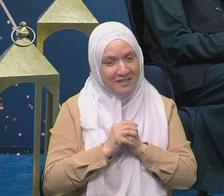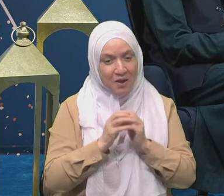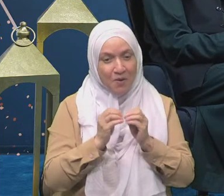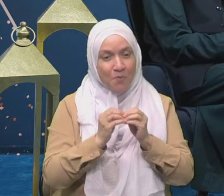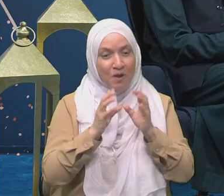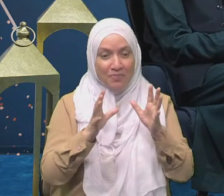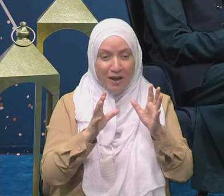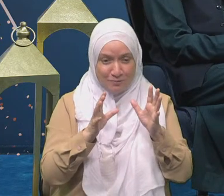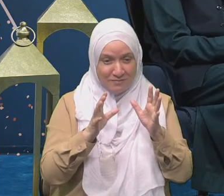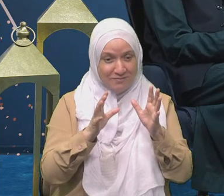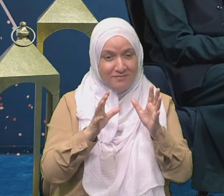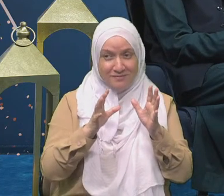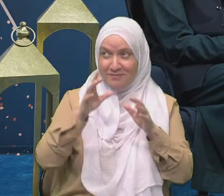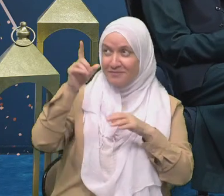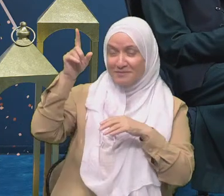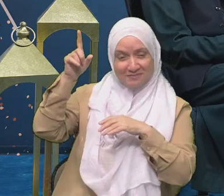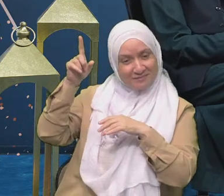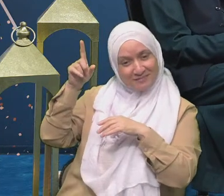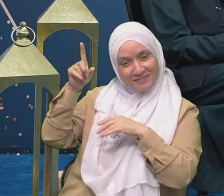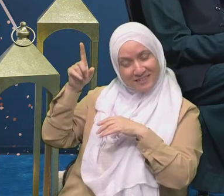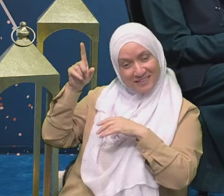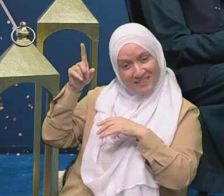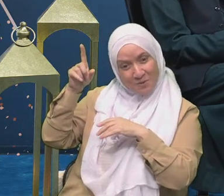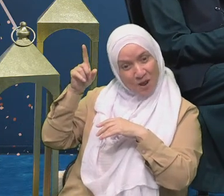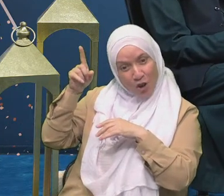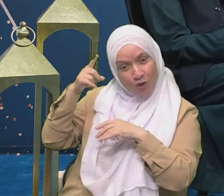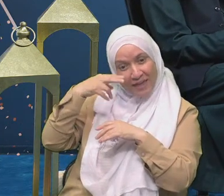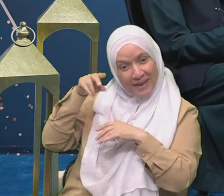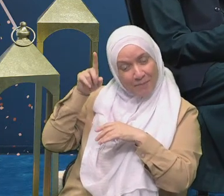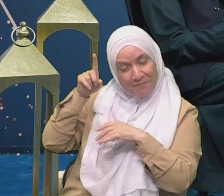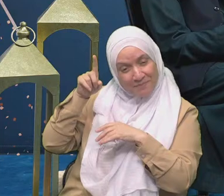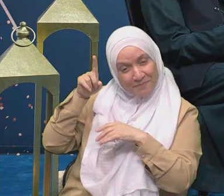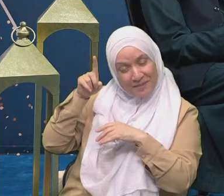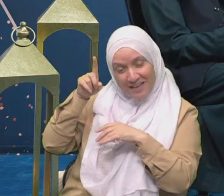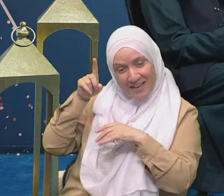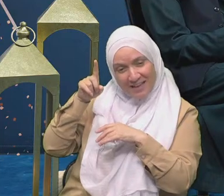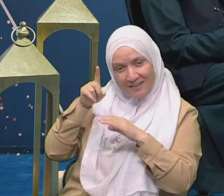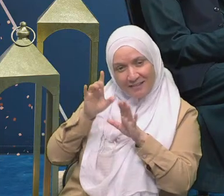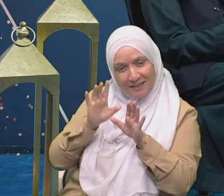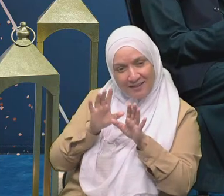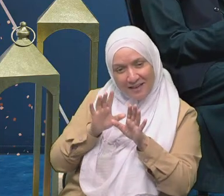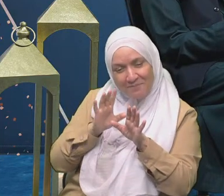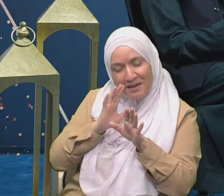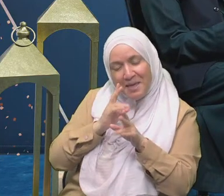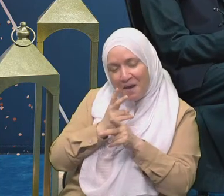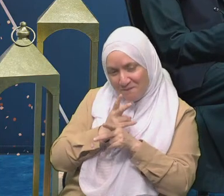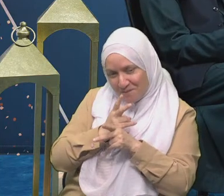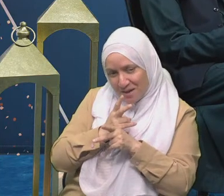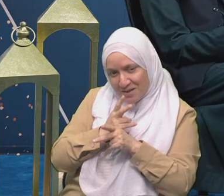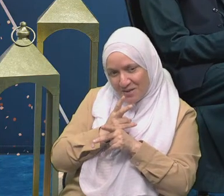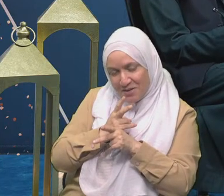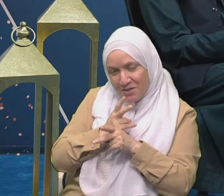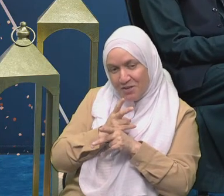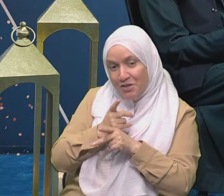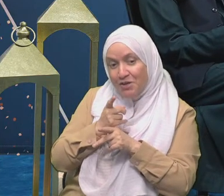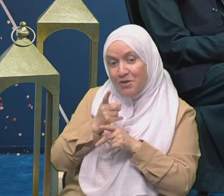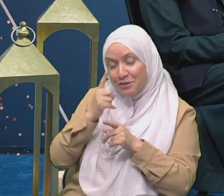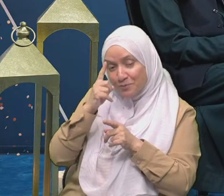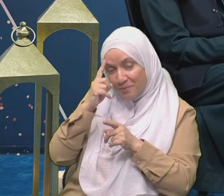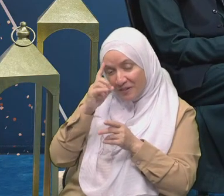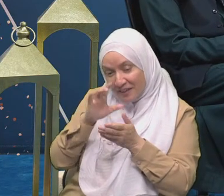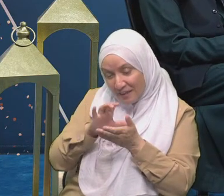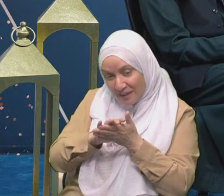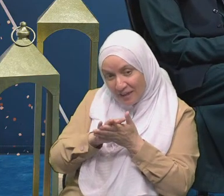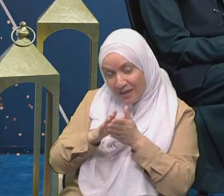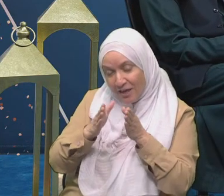dua, they don't get too disappointed when what they ask for doesn't come true because they don't put their hopes in this dunya in the